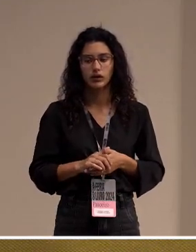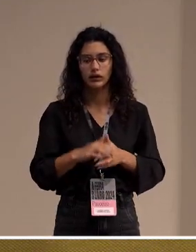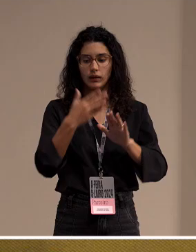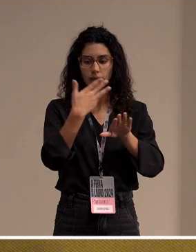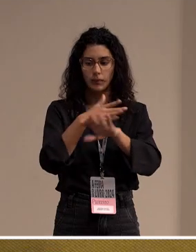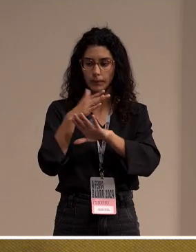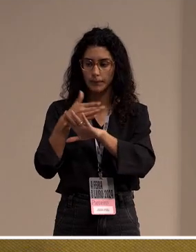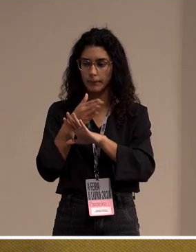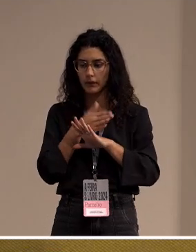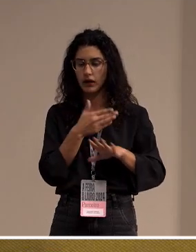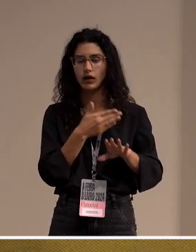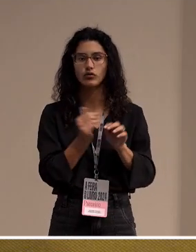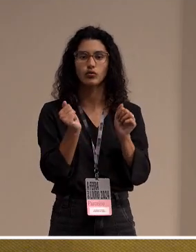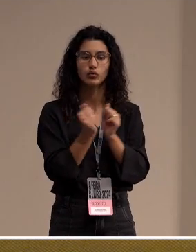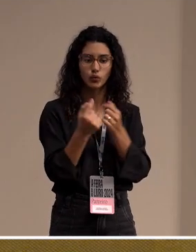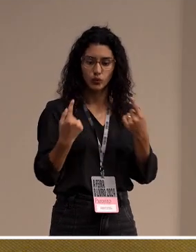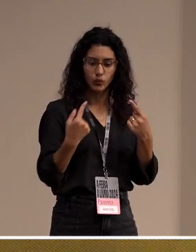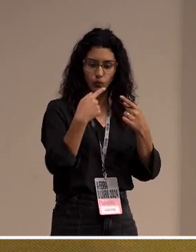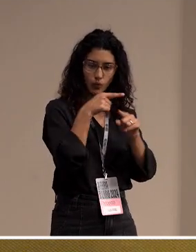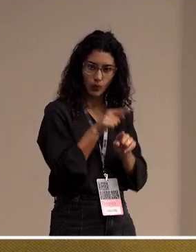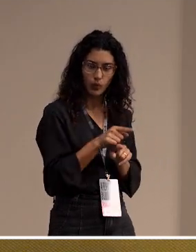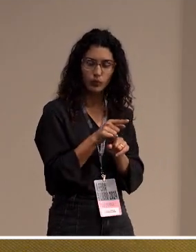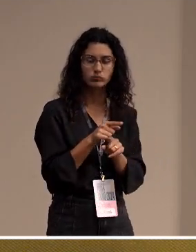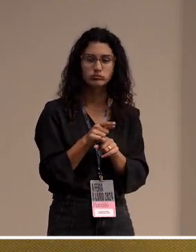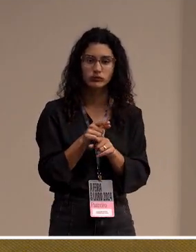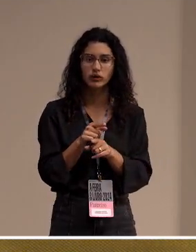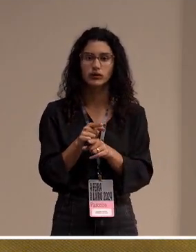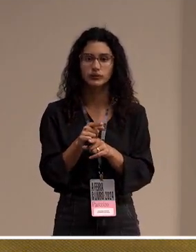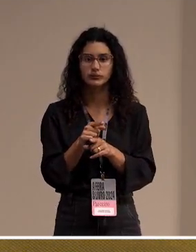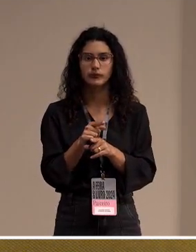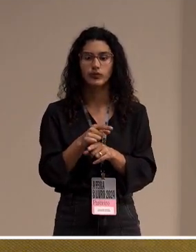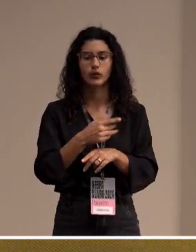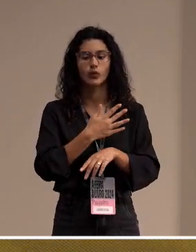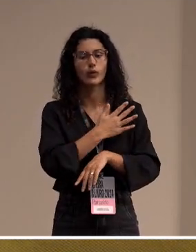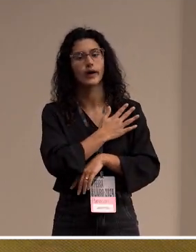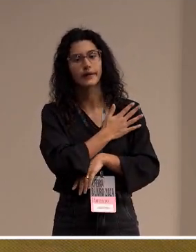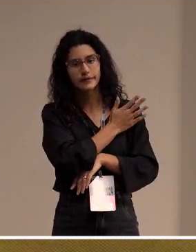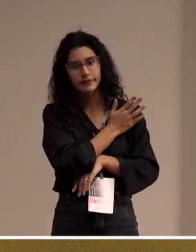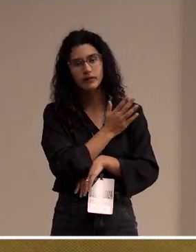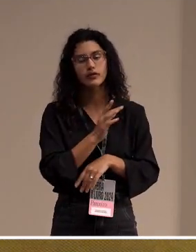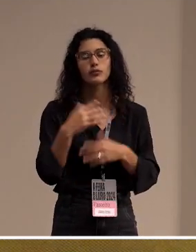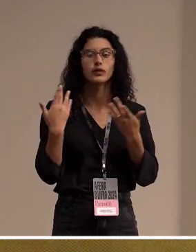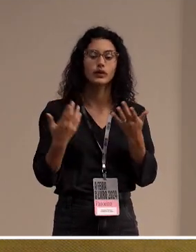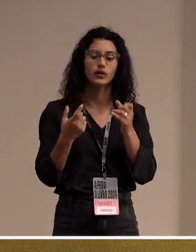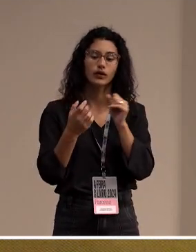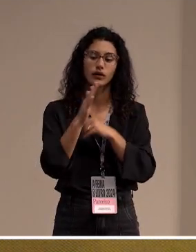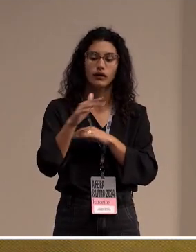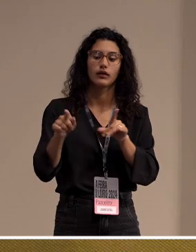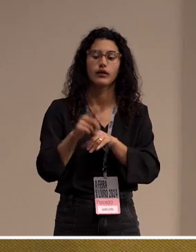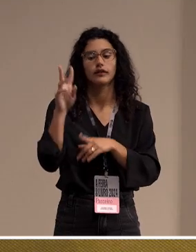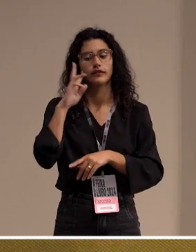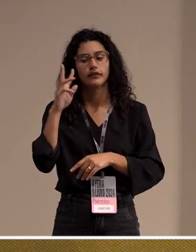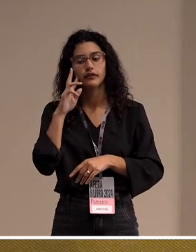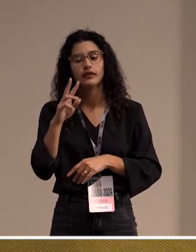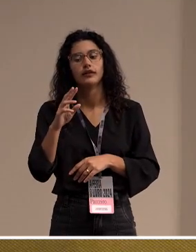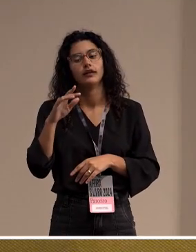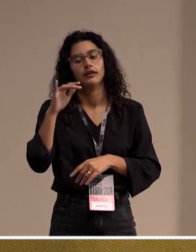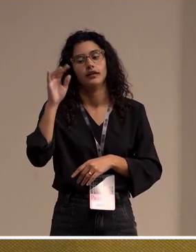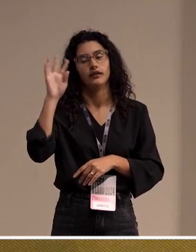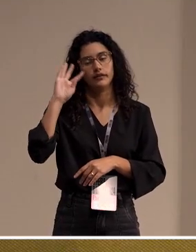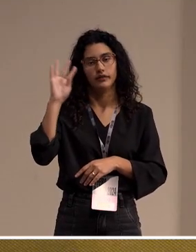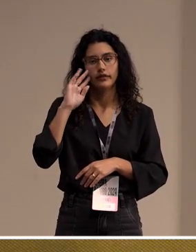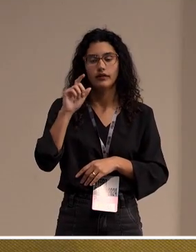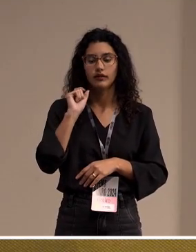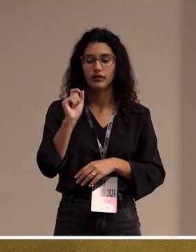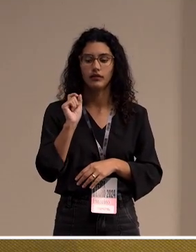book. I fictionalized the story somewhat. I create a little boy who helps his father work on this mural.